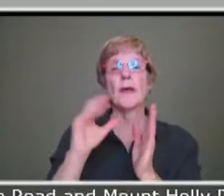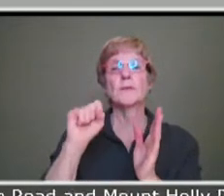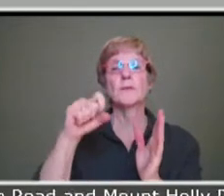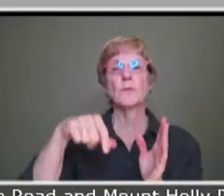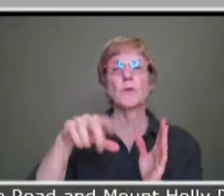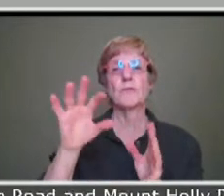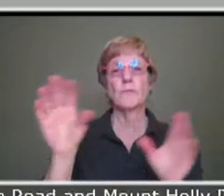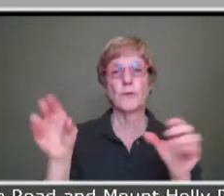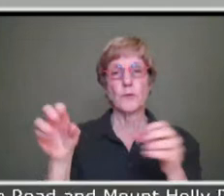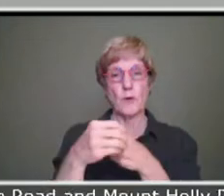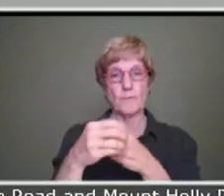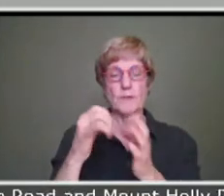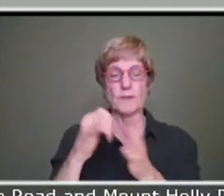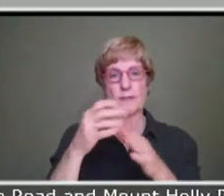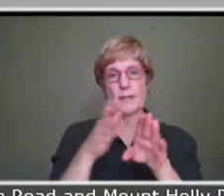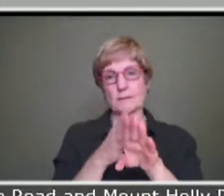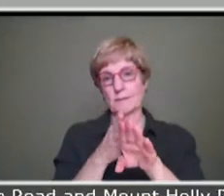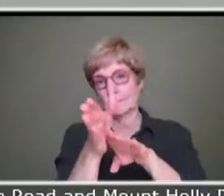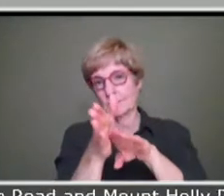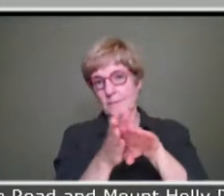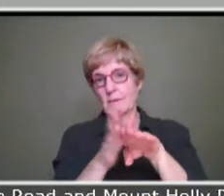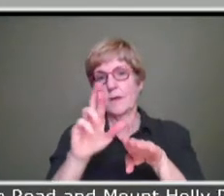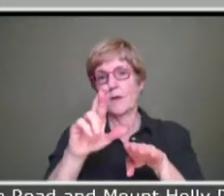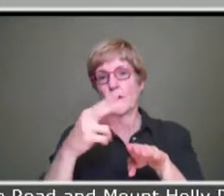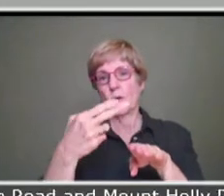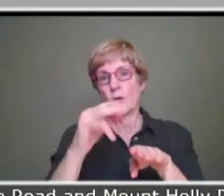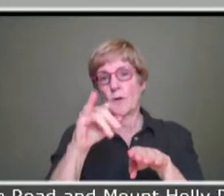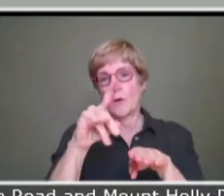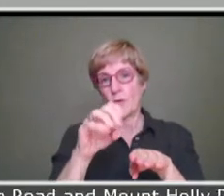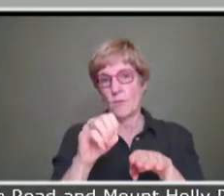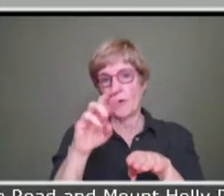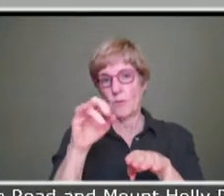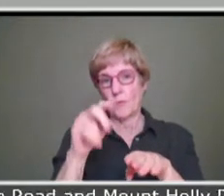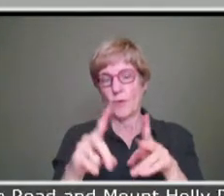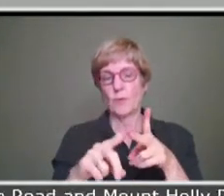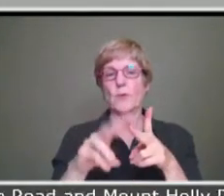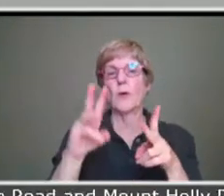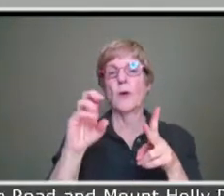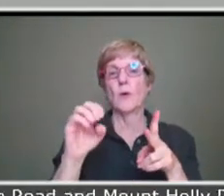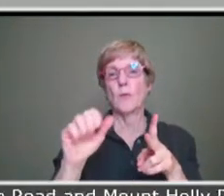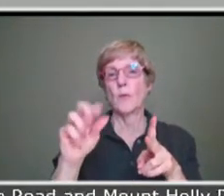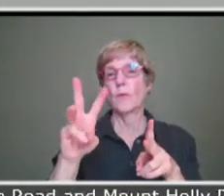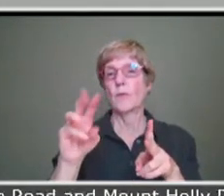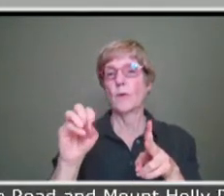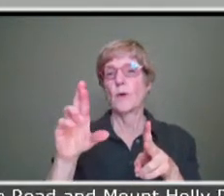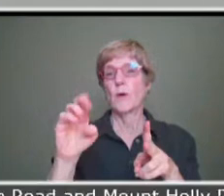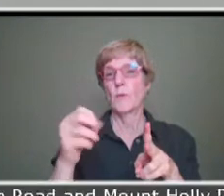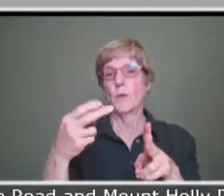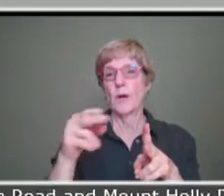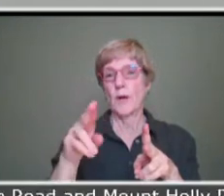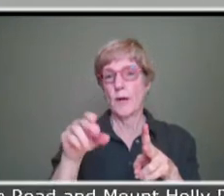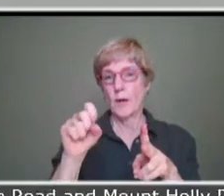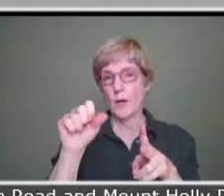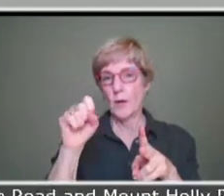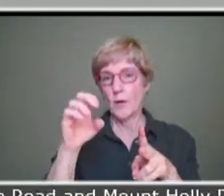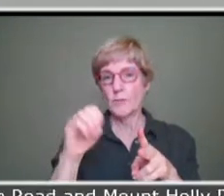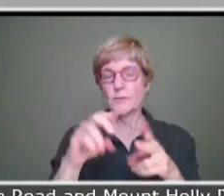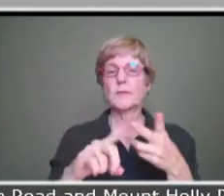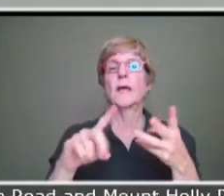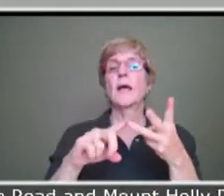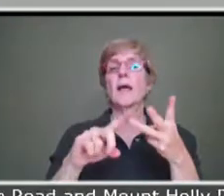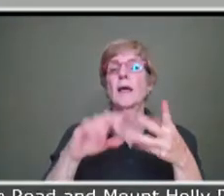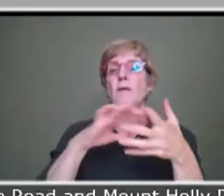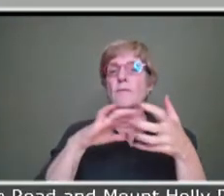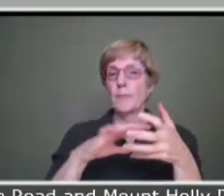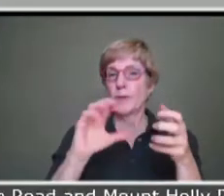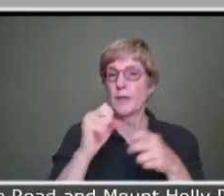you can see there that fronts Ryan Road 25 square foot Warehouse right behind it and a 10 000 square foot fabrication shop ten thousand